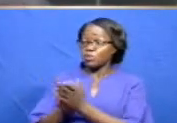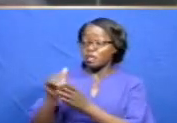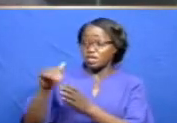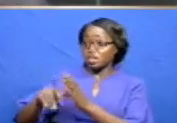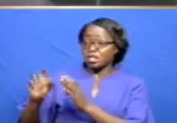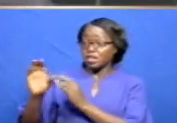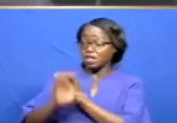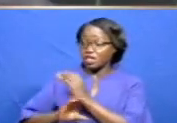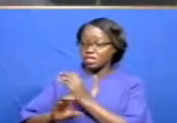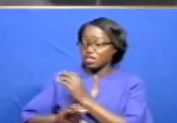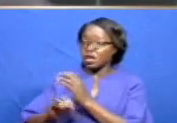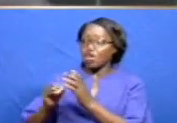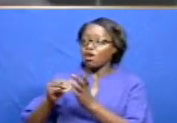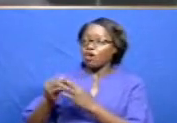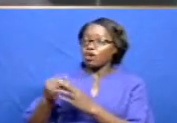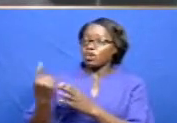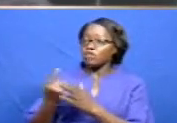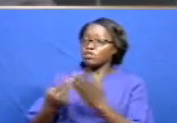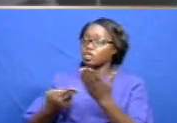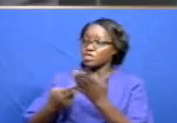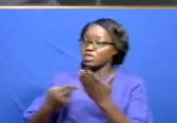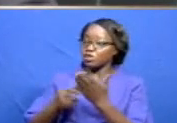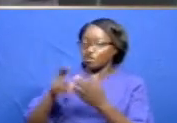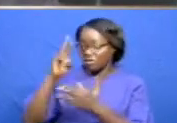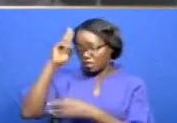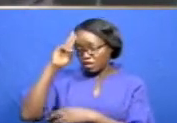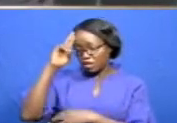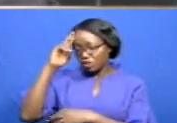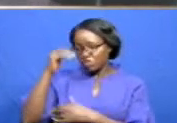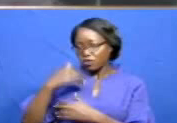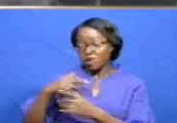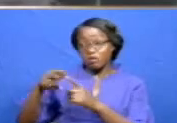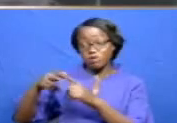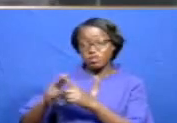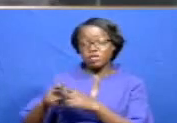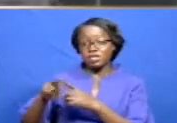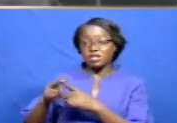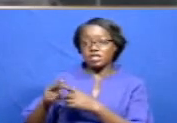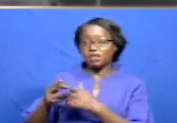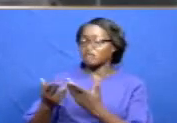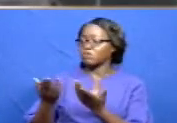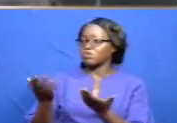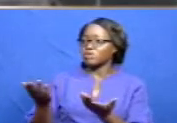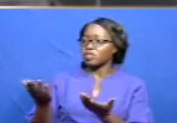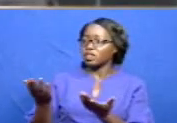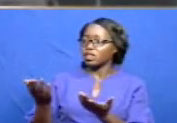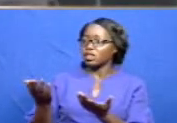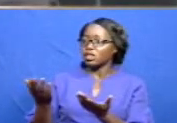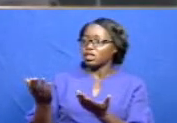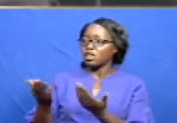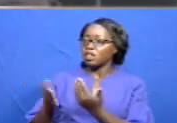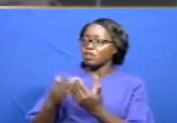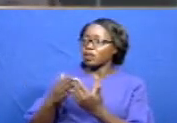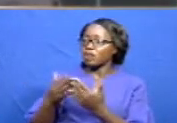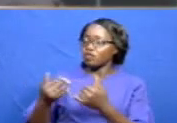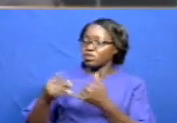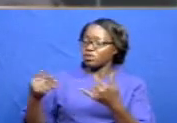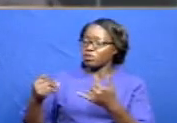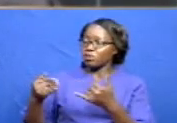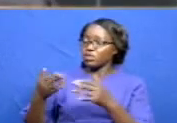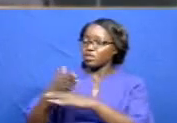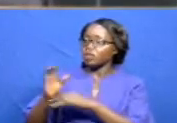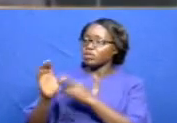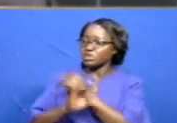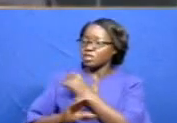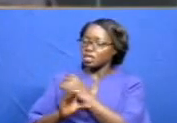unless, of course, it's for technical reasons. I mean, we have engineers who have to take care of our fiber and our base stations across the country, and they